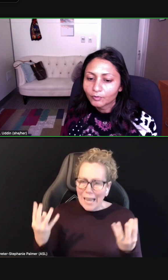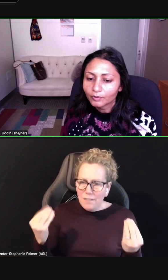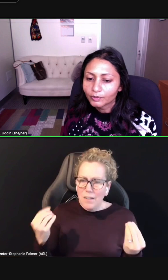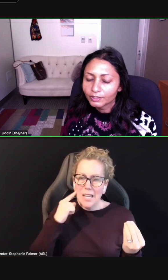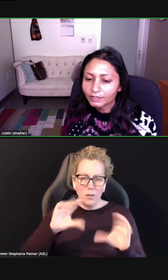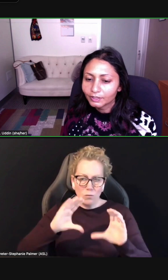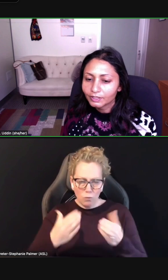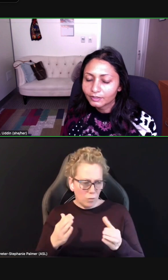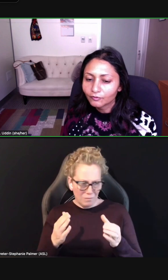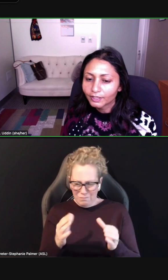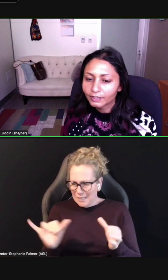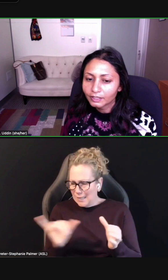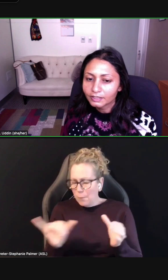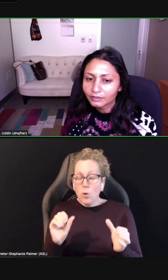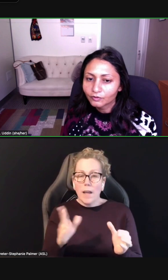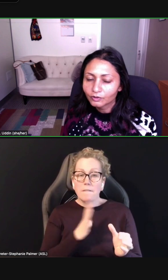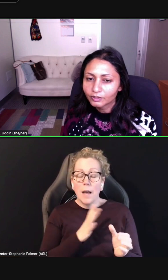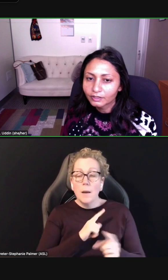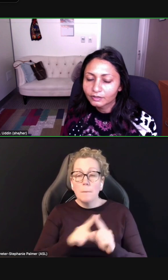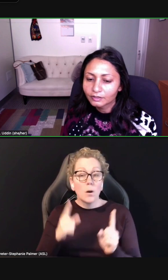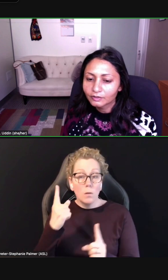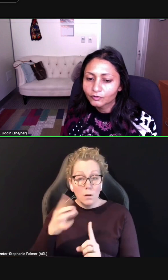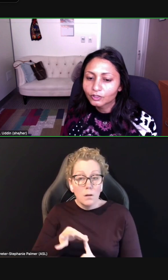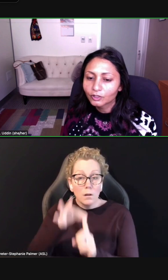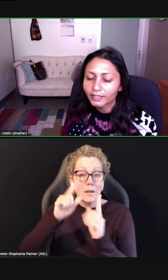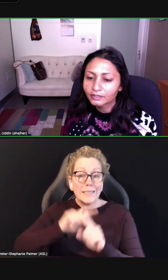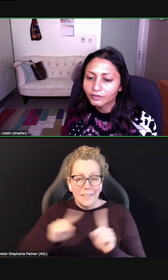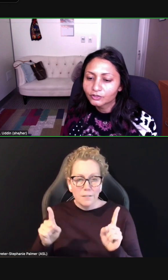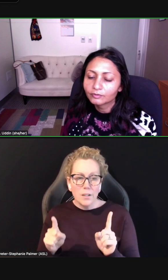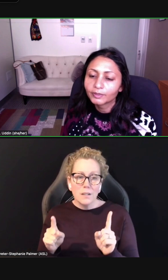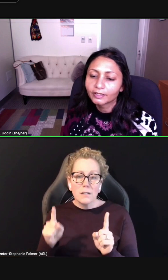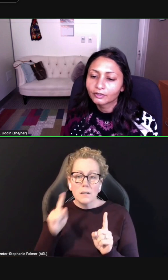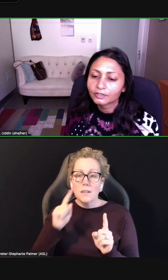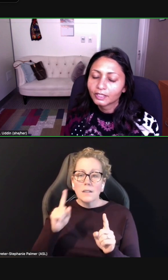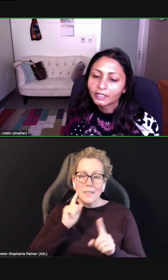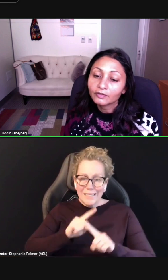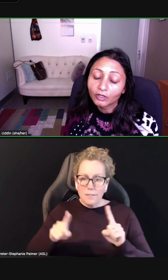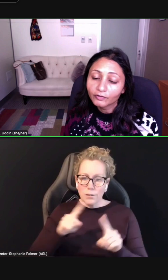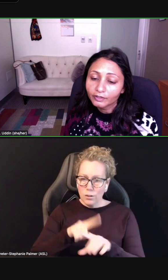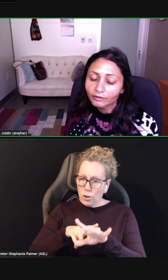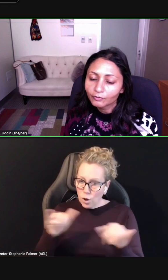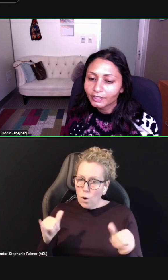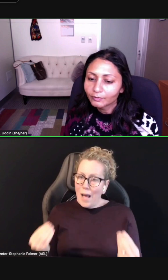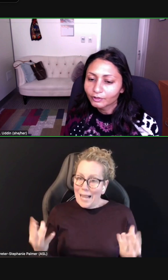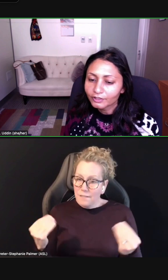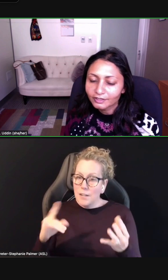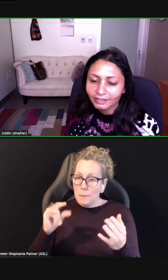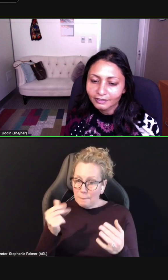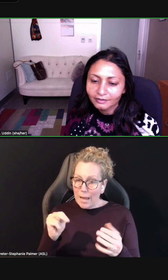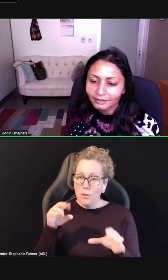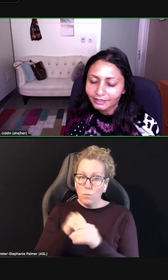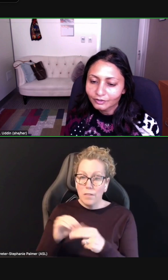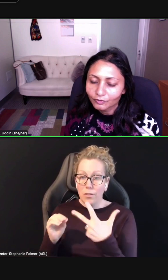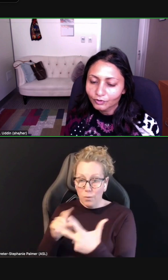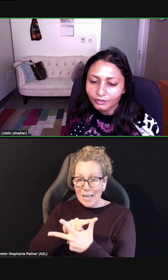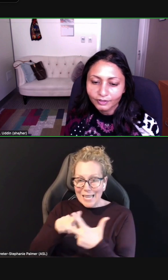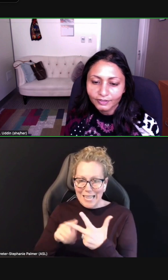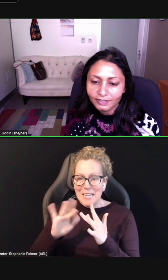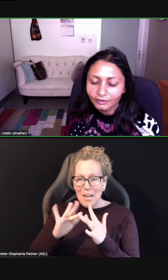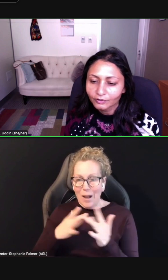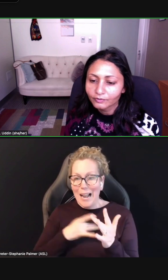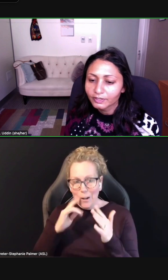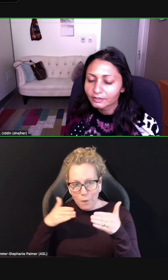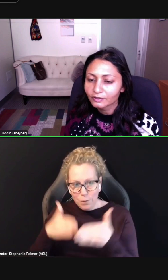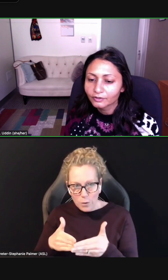groups. But what we did find is that if you look at different co-activation patterns involving the three networks that I like to focus